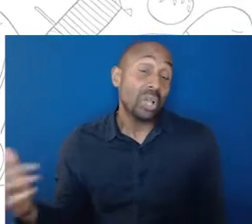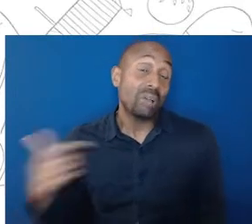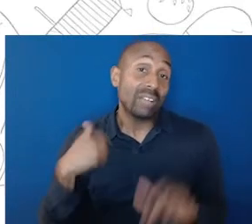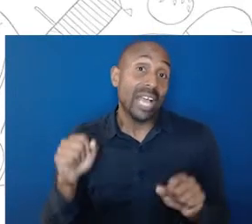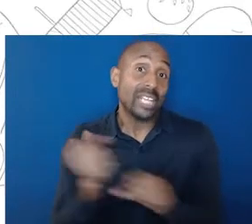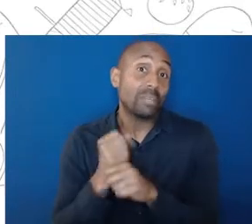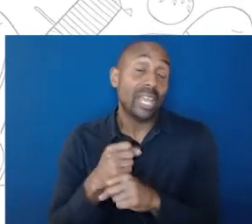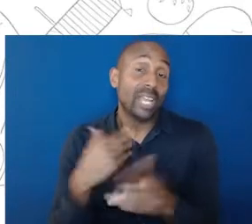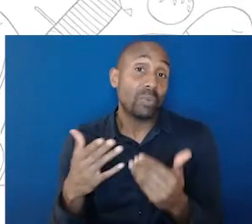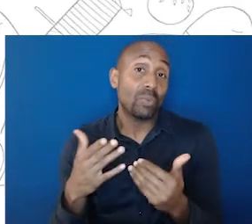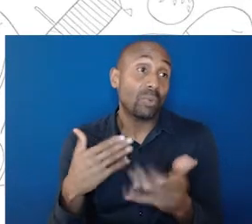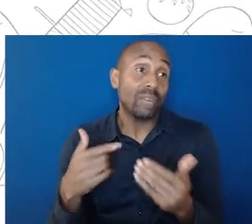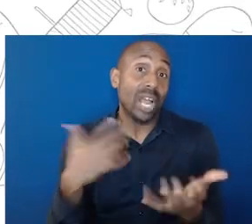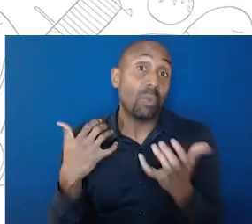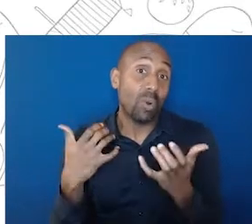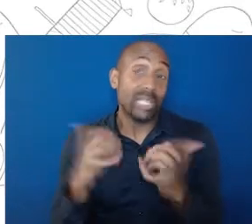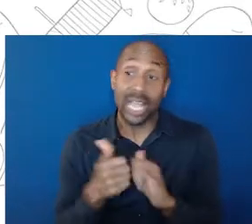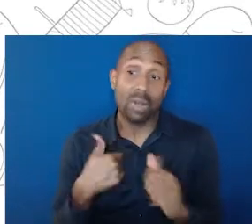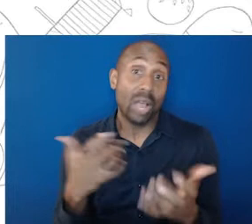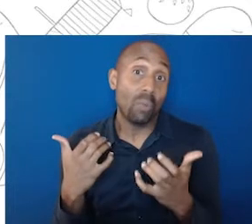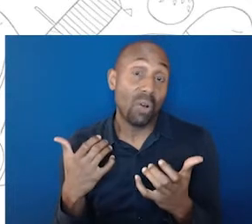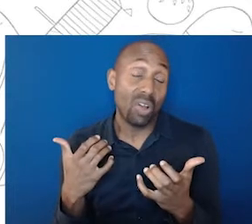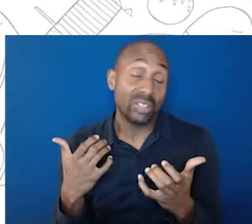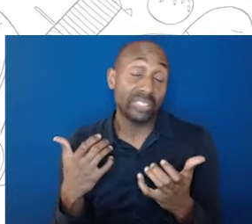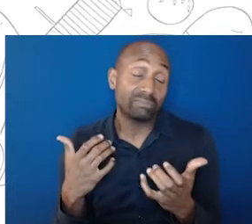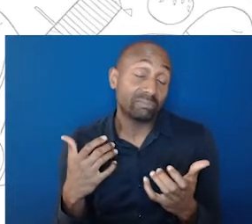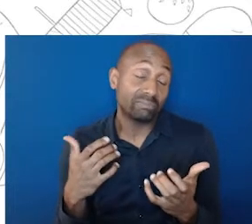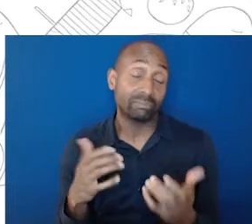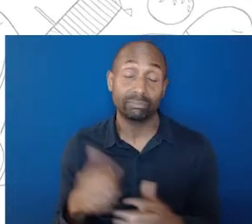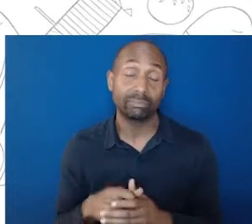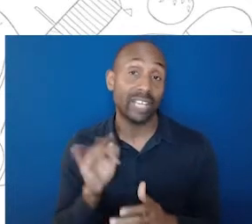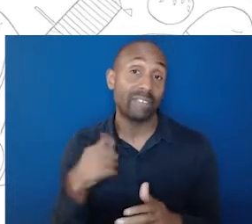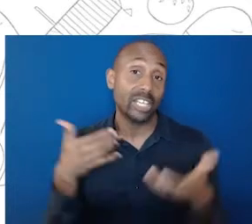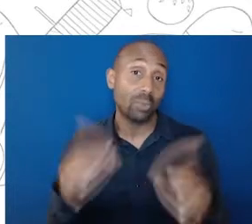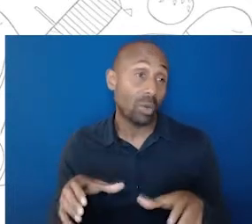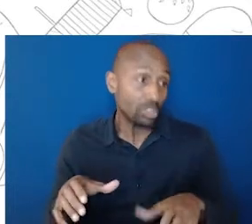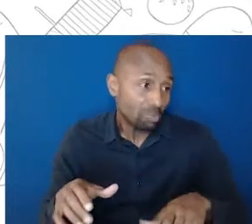making what I want to make, how I want to make it, as I want to make it. If I don't want to make something, I